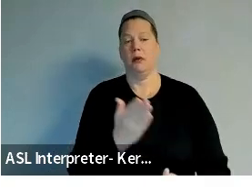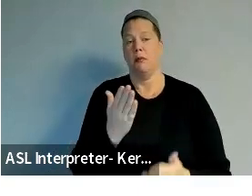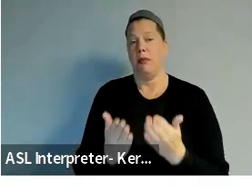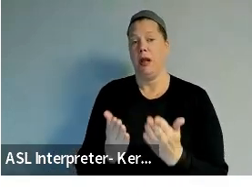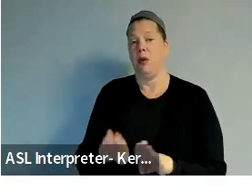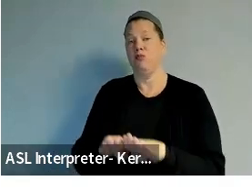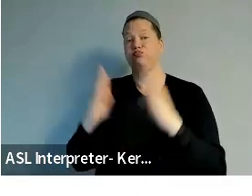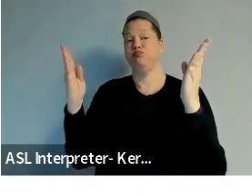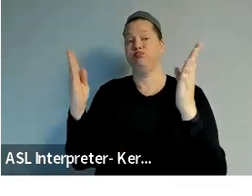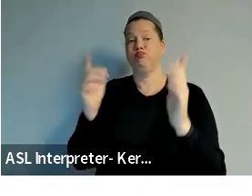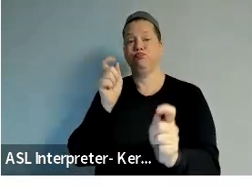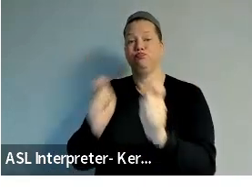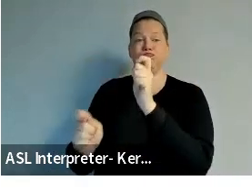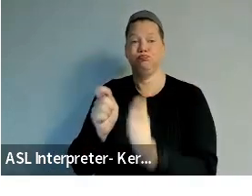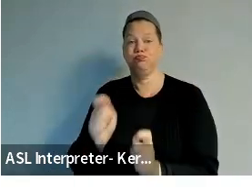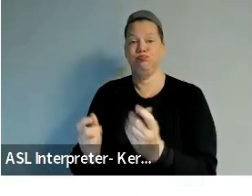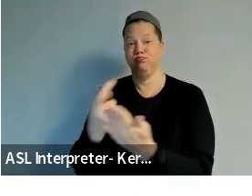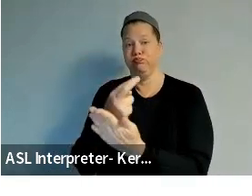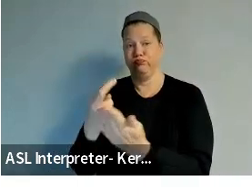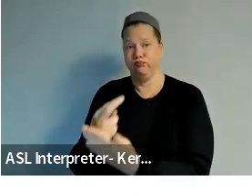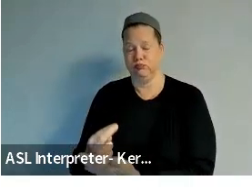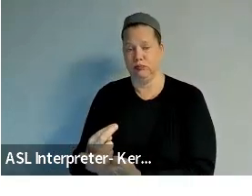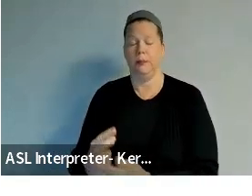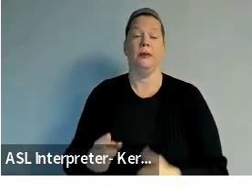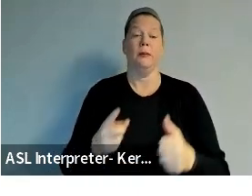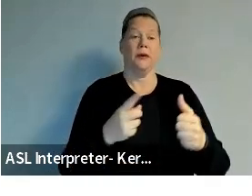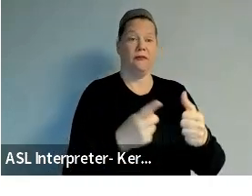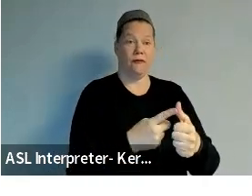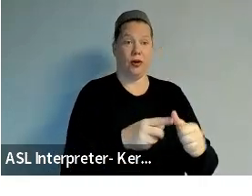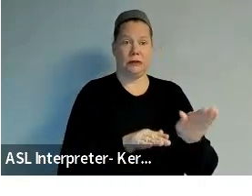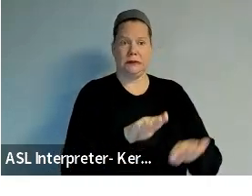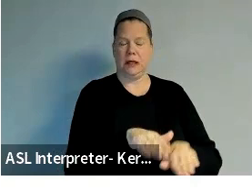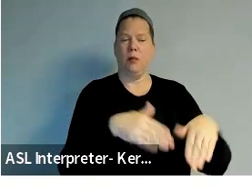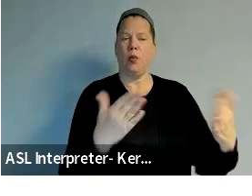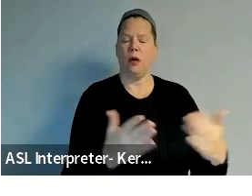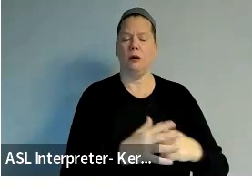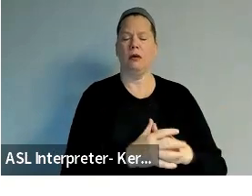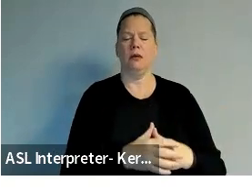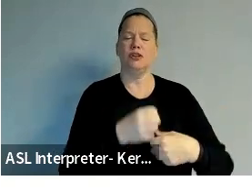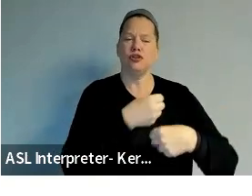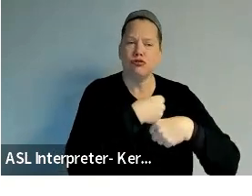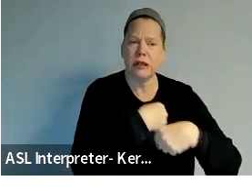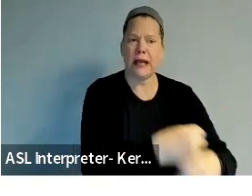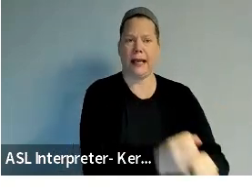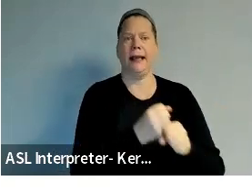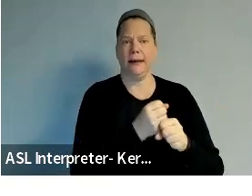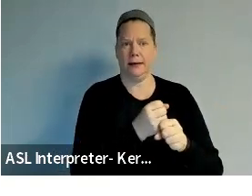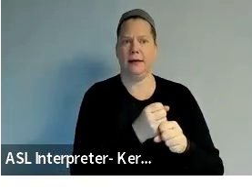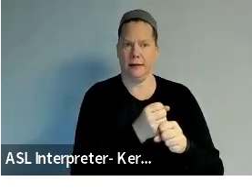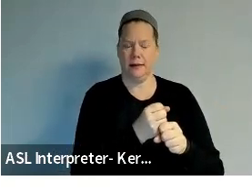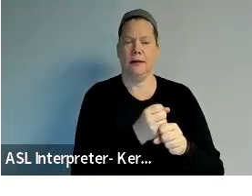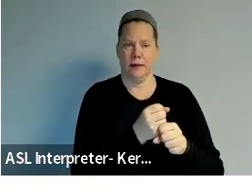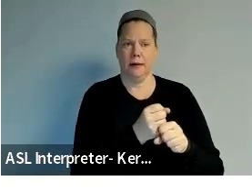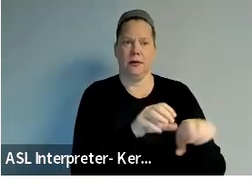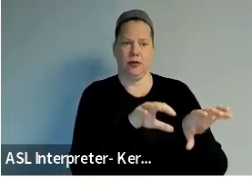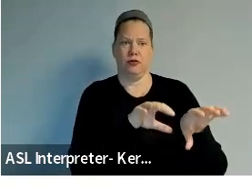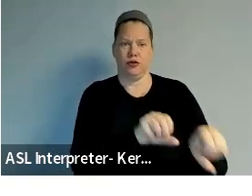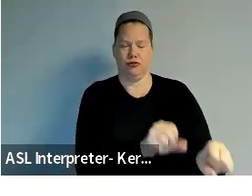process. The first step in the process is to create the restraint report in